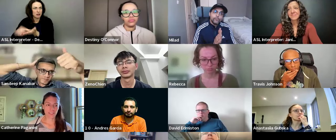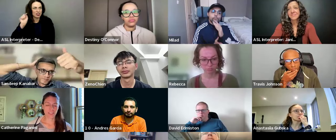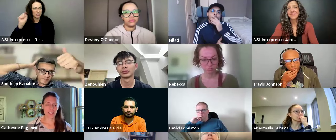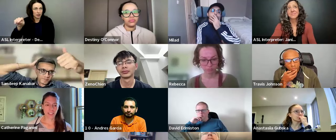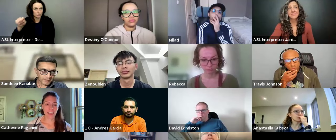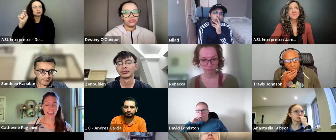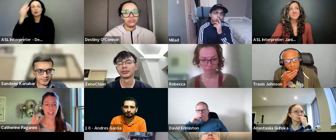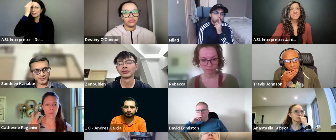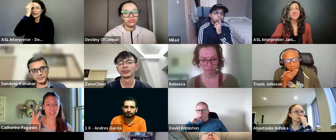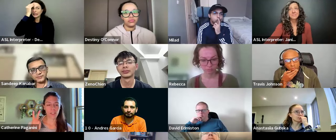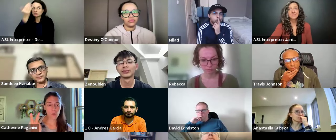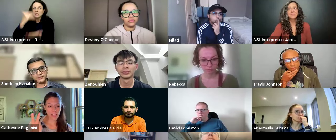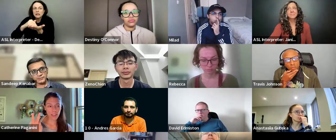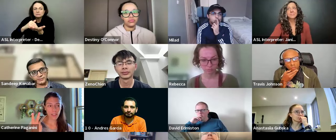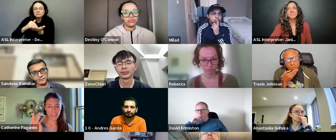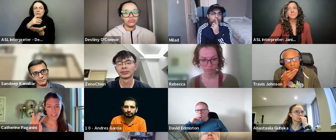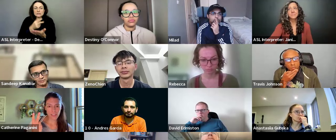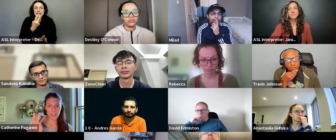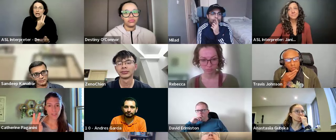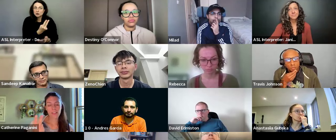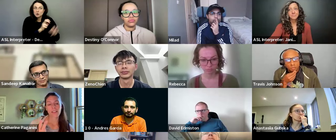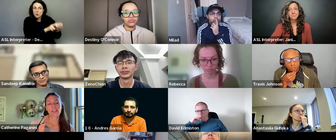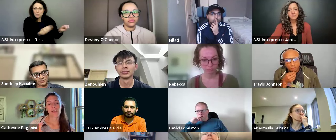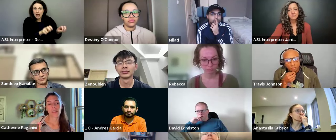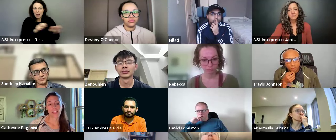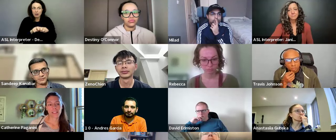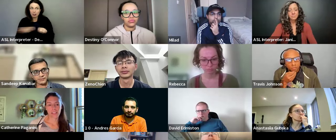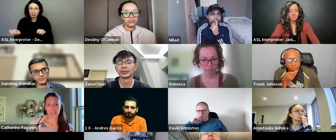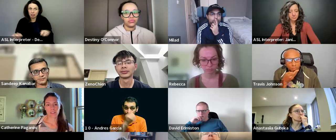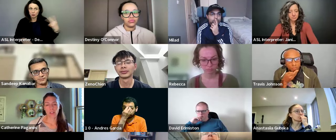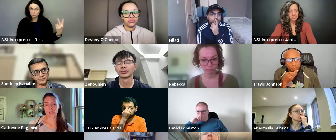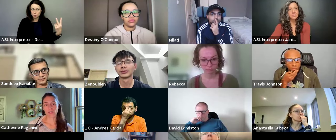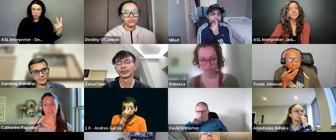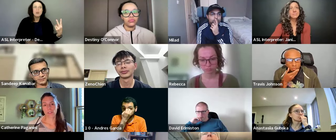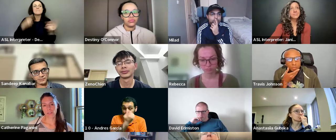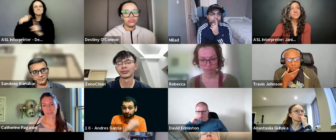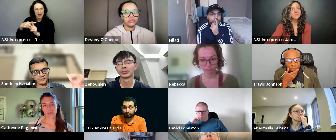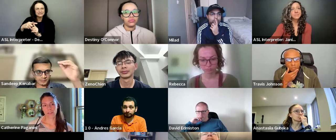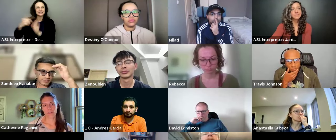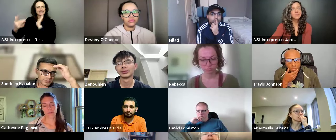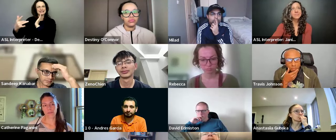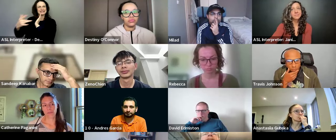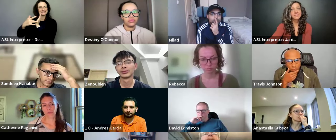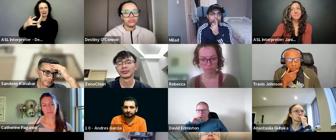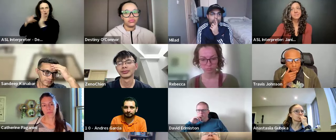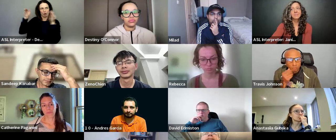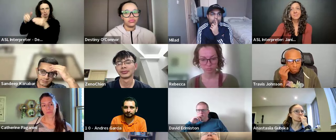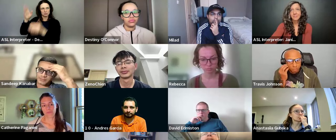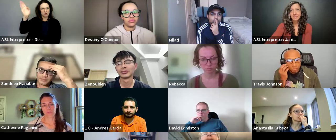thinking. Again, I would say two panel ideas and then technical talks.